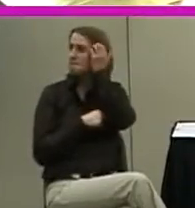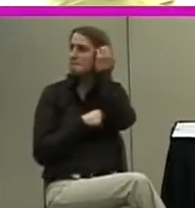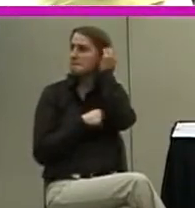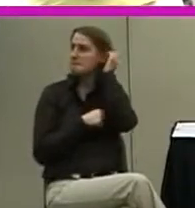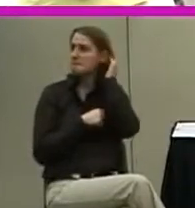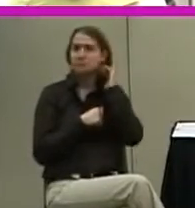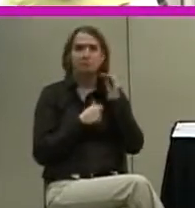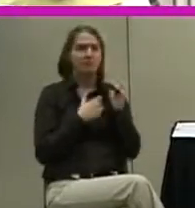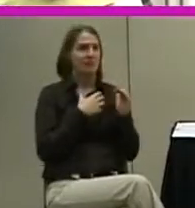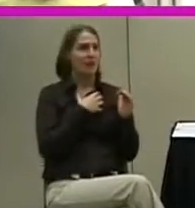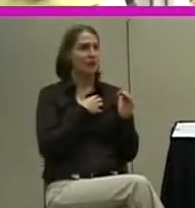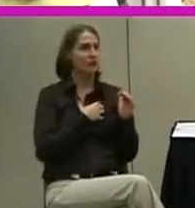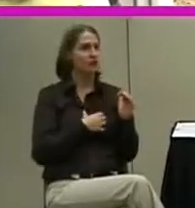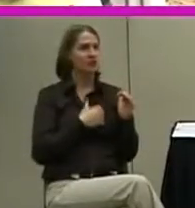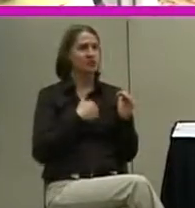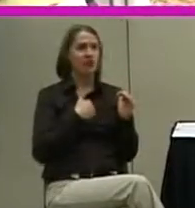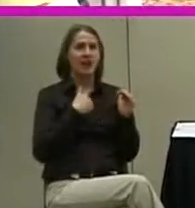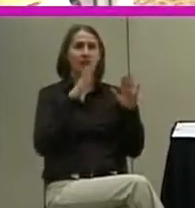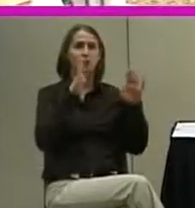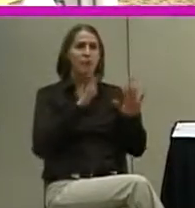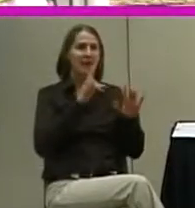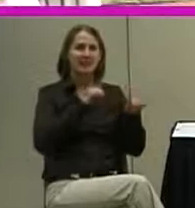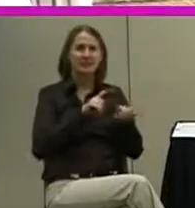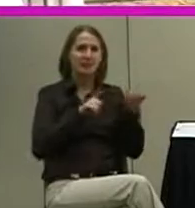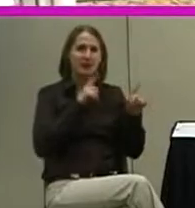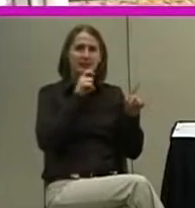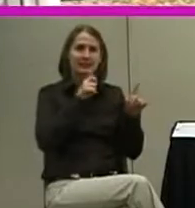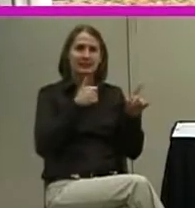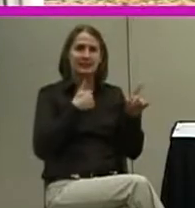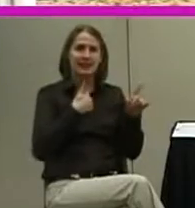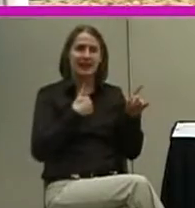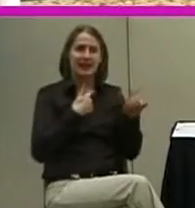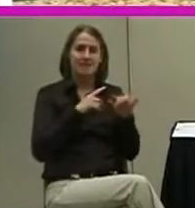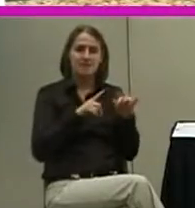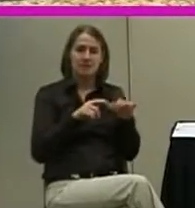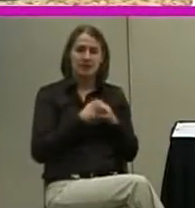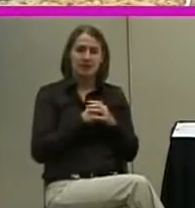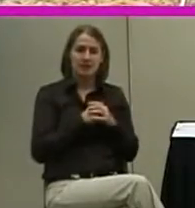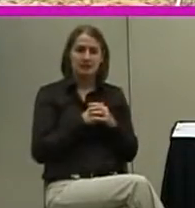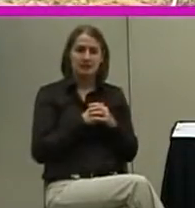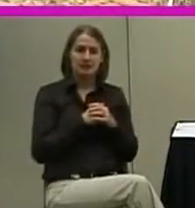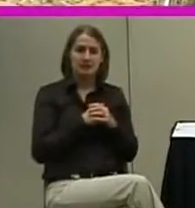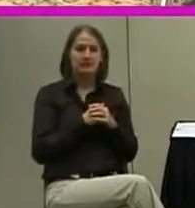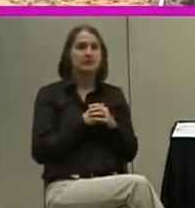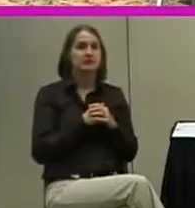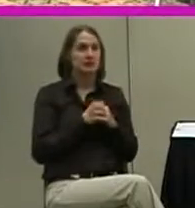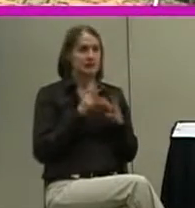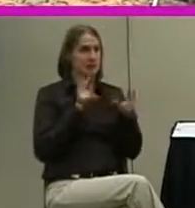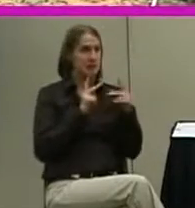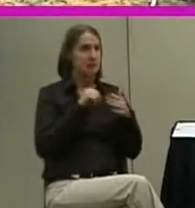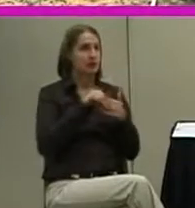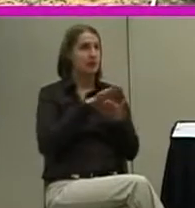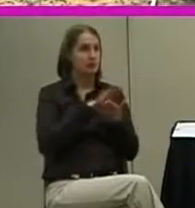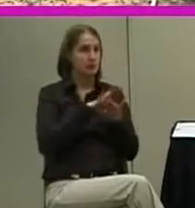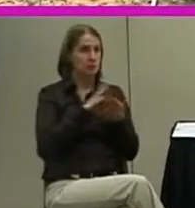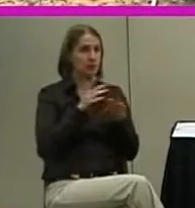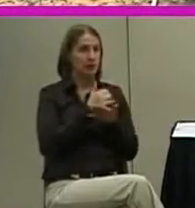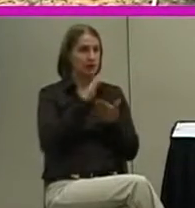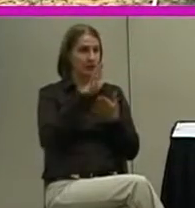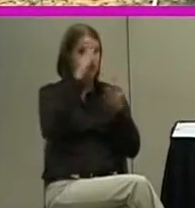I wish I had a great answer for that. There wasn't one. Other than the people in the school collecting their